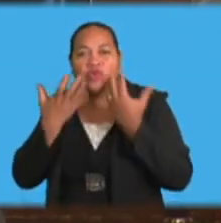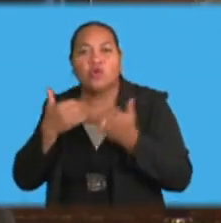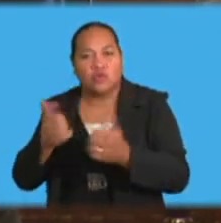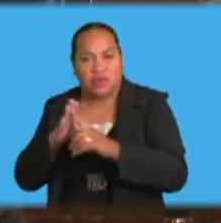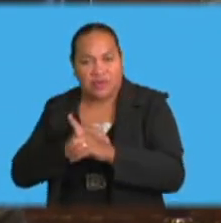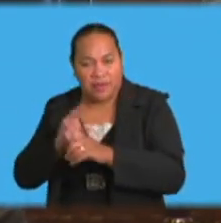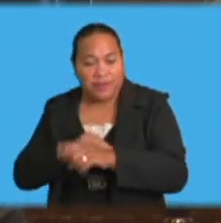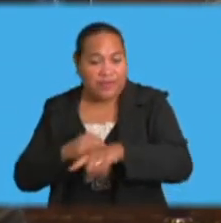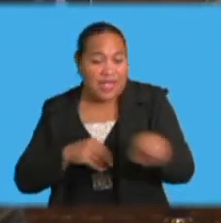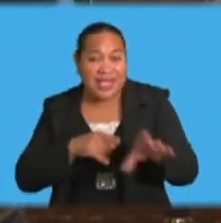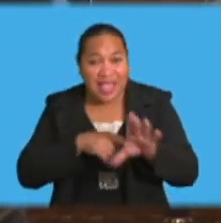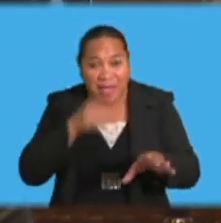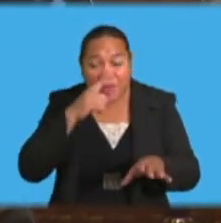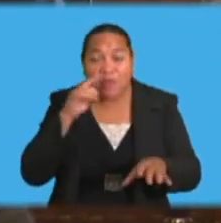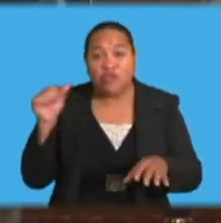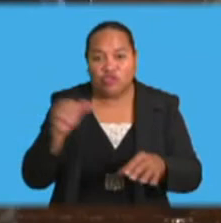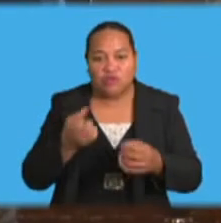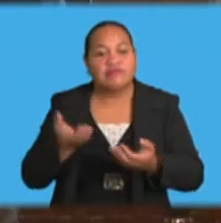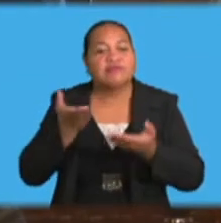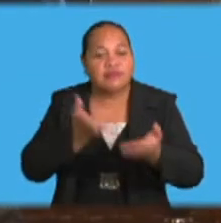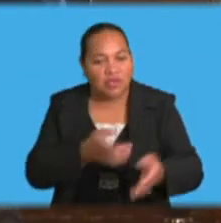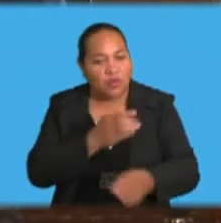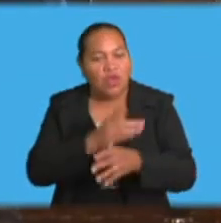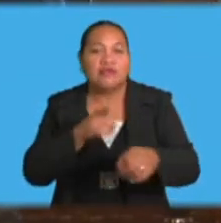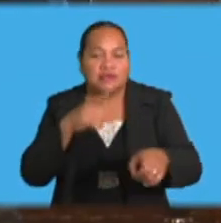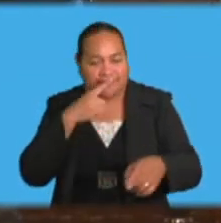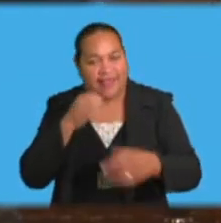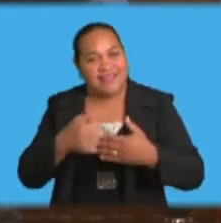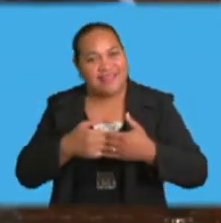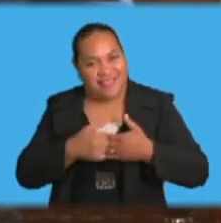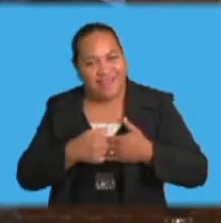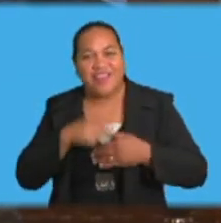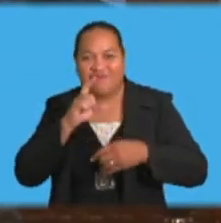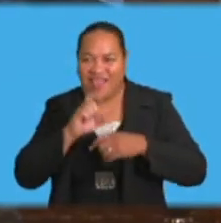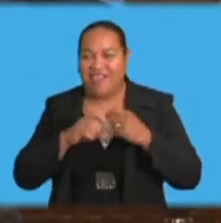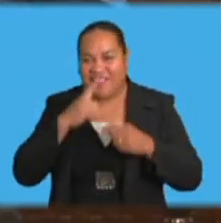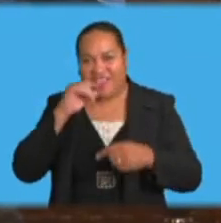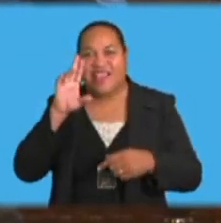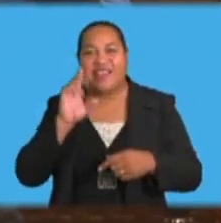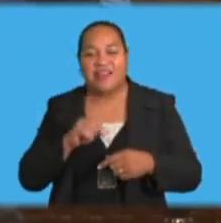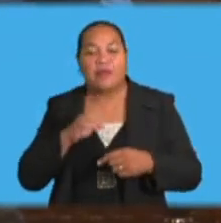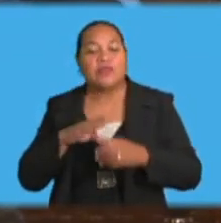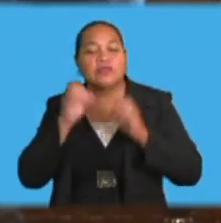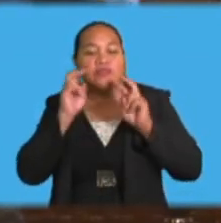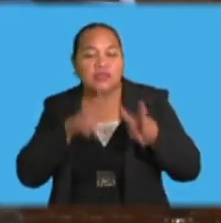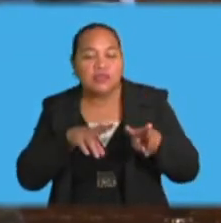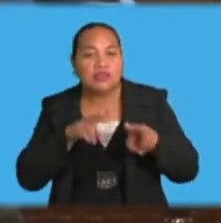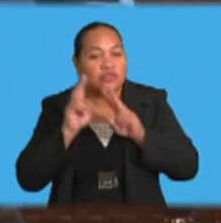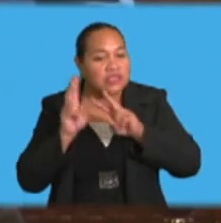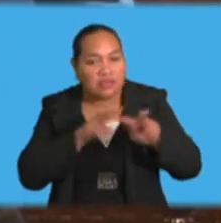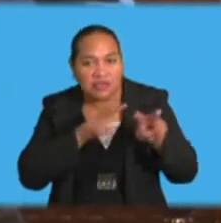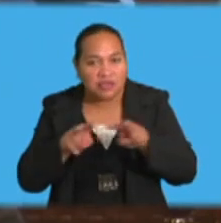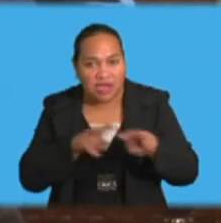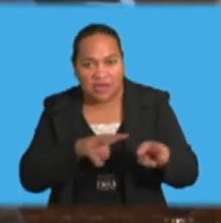healthy jobs that are within their capabilities and not beyond their capabilities. They require proper training and supervision. They need to be actively